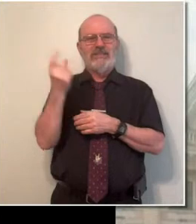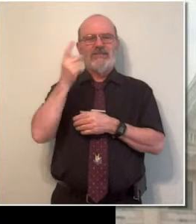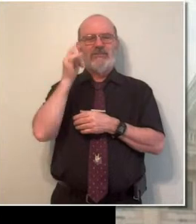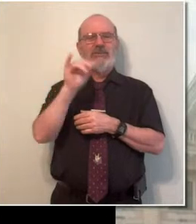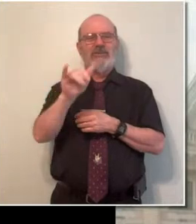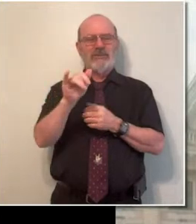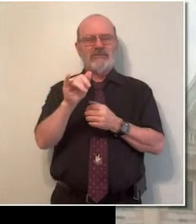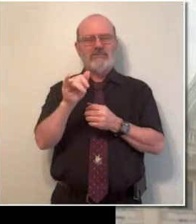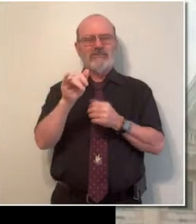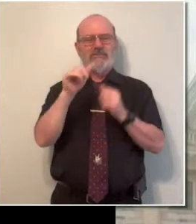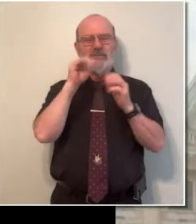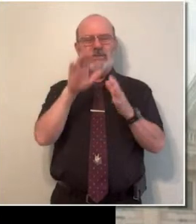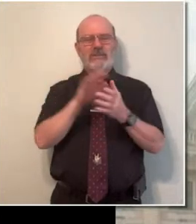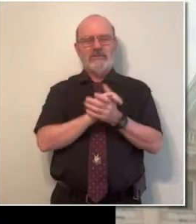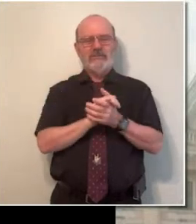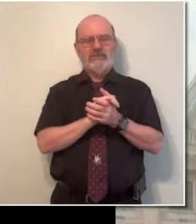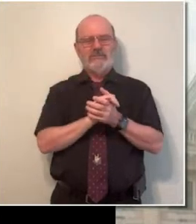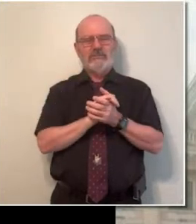What a blessing.